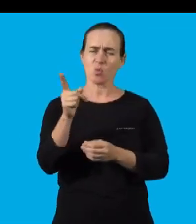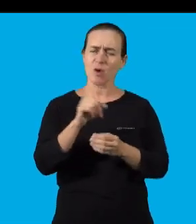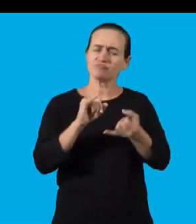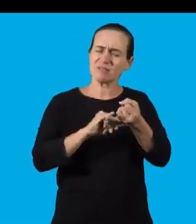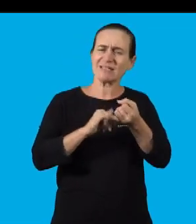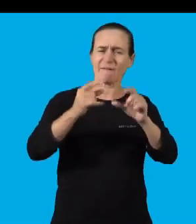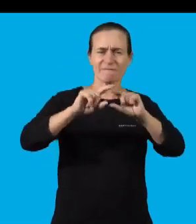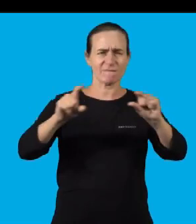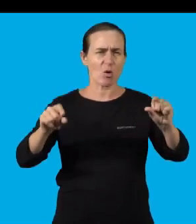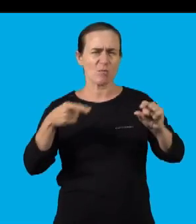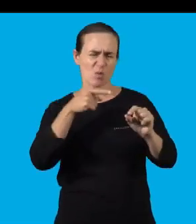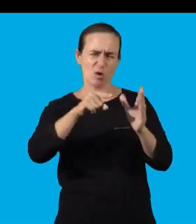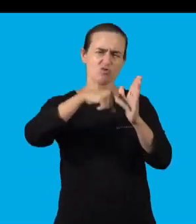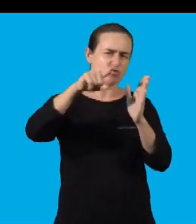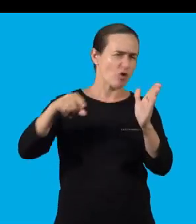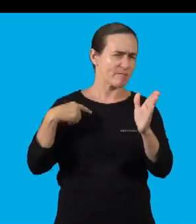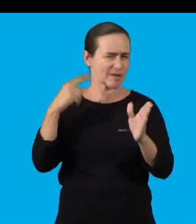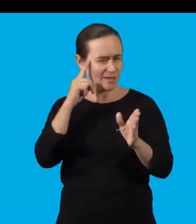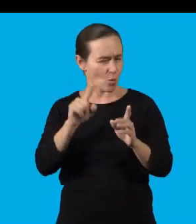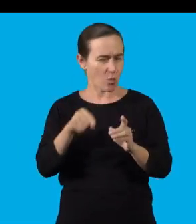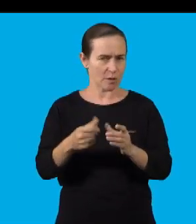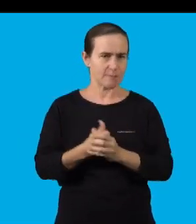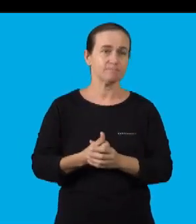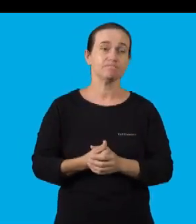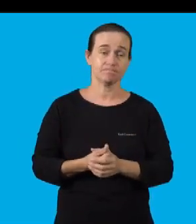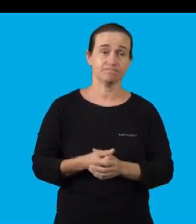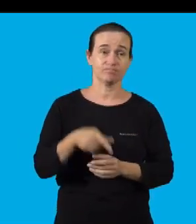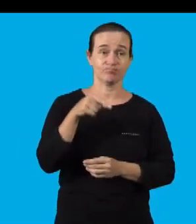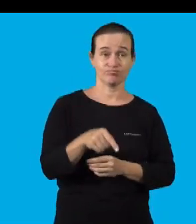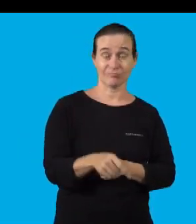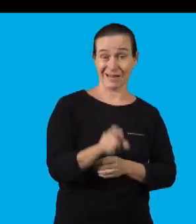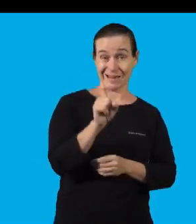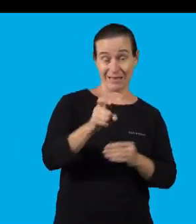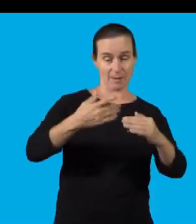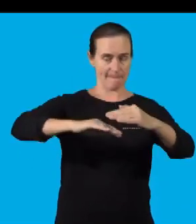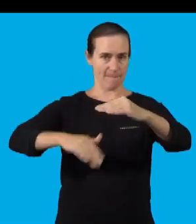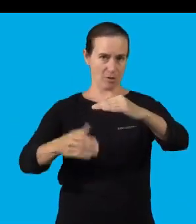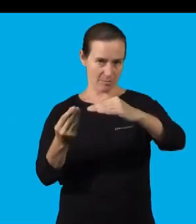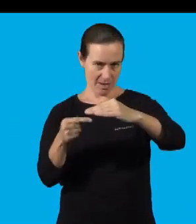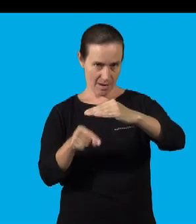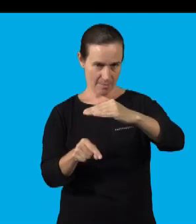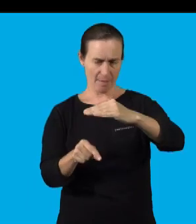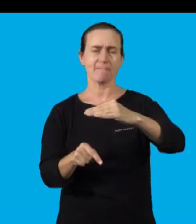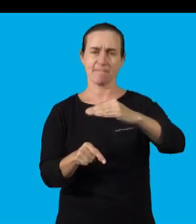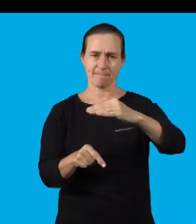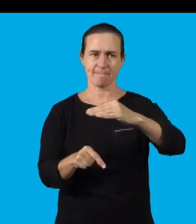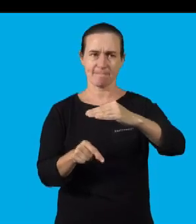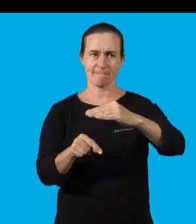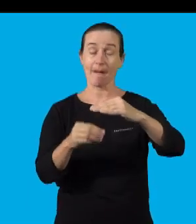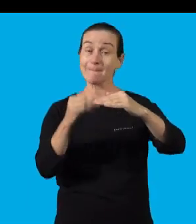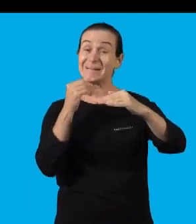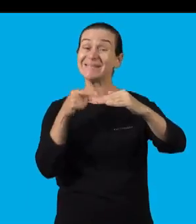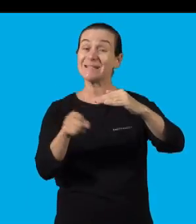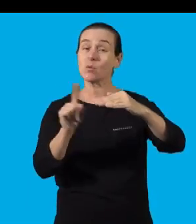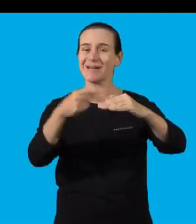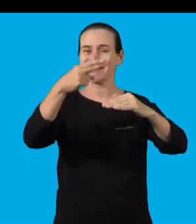at the standard form and see what type of graph it is. Now as we can see, our x is in the denominator, which means that